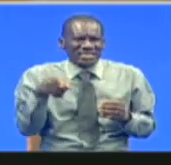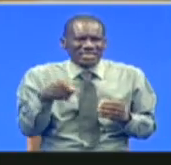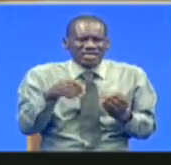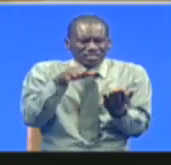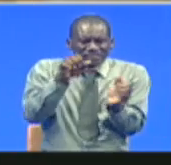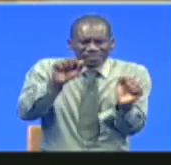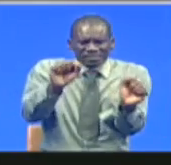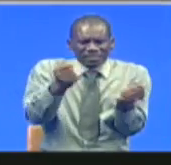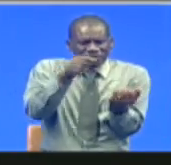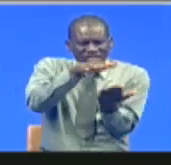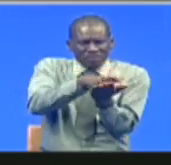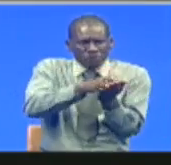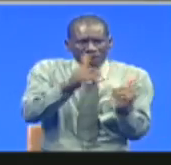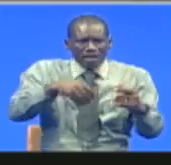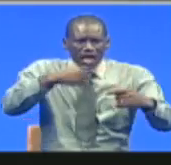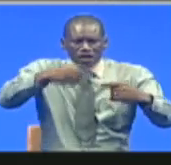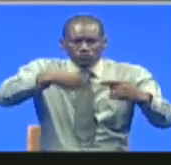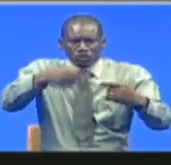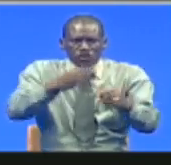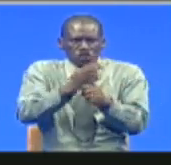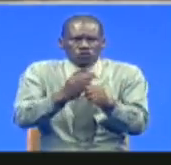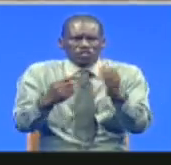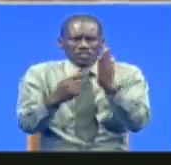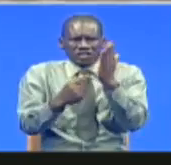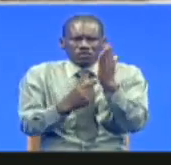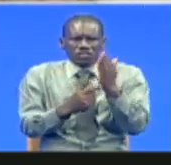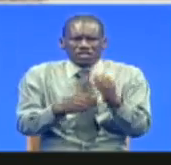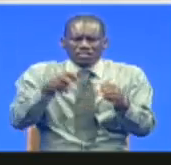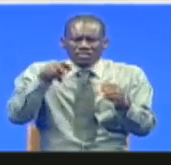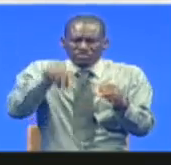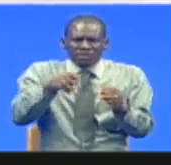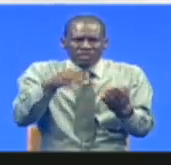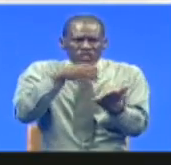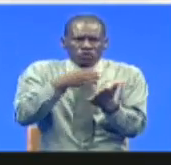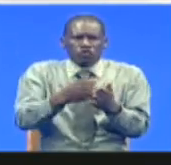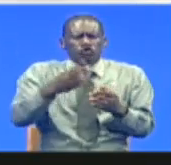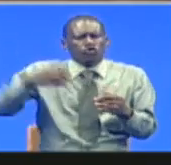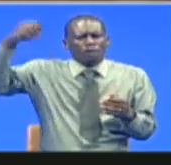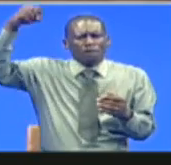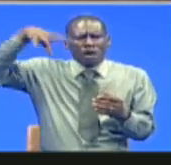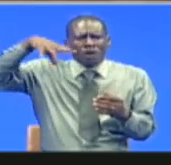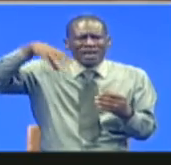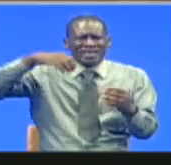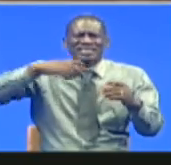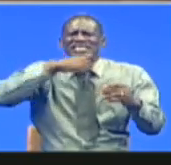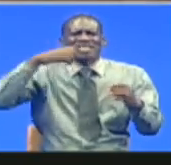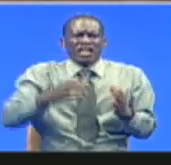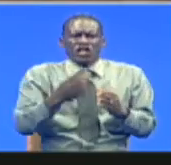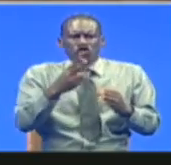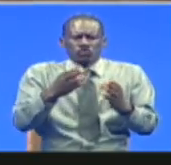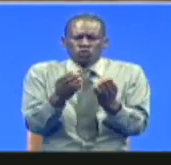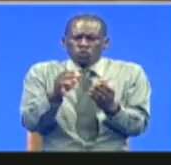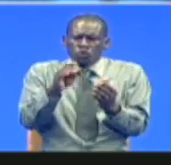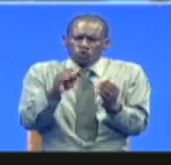stored and processed using technology. The plant includes 2 solar-powered tunnel dryers, 2 brick coolers,